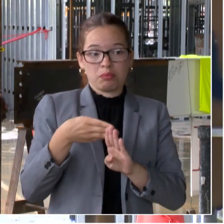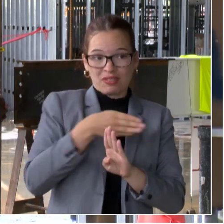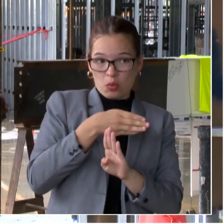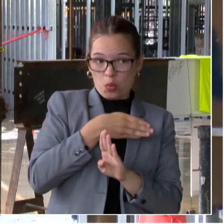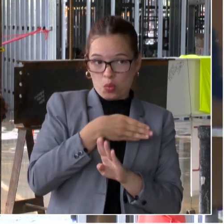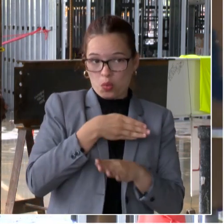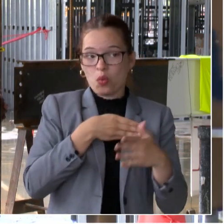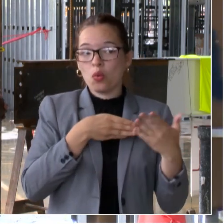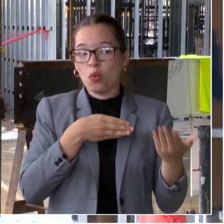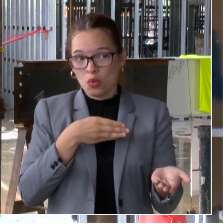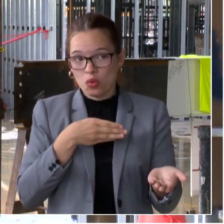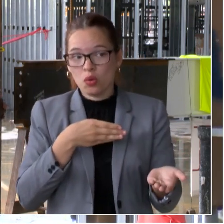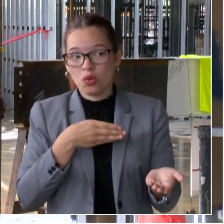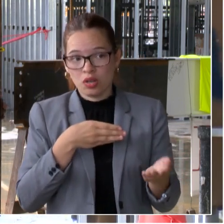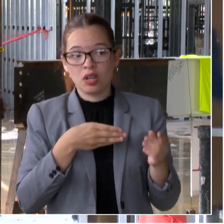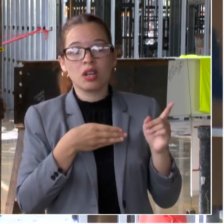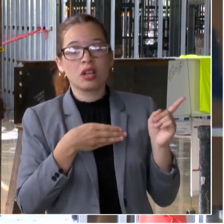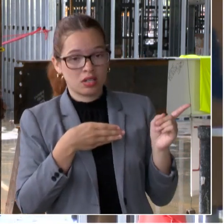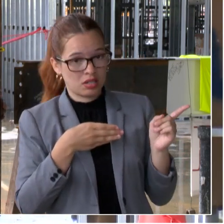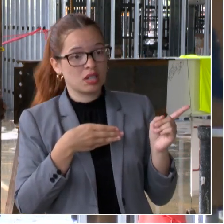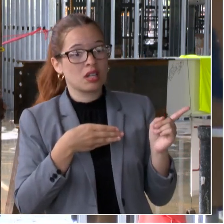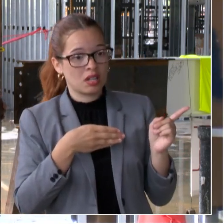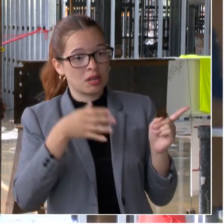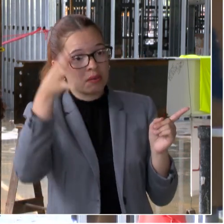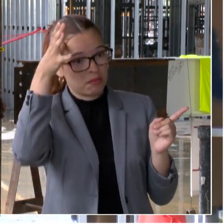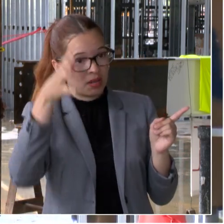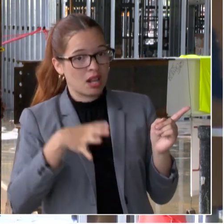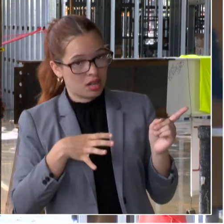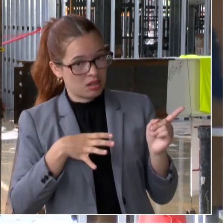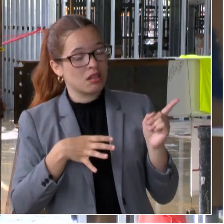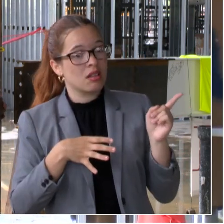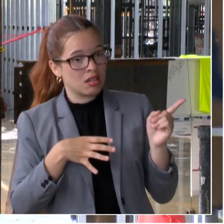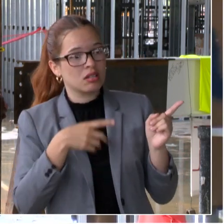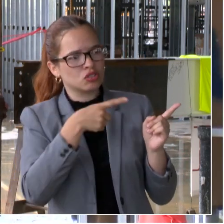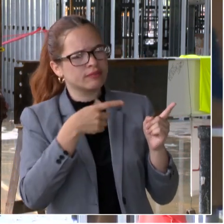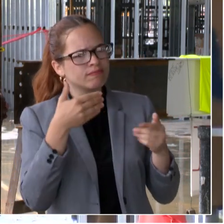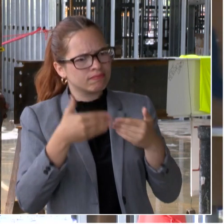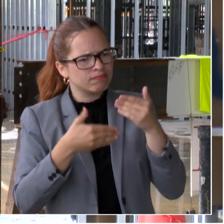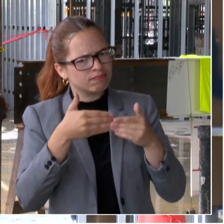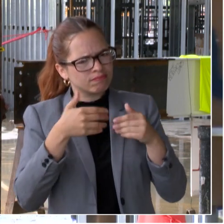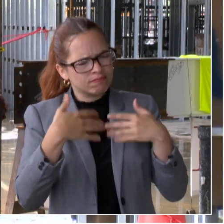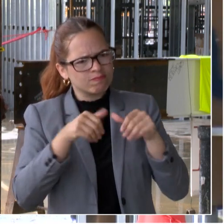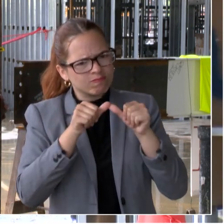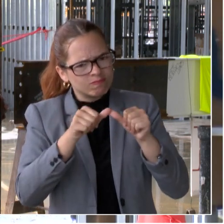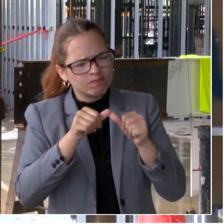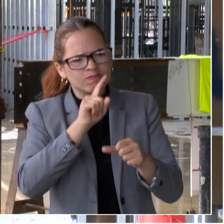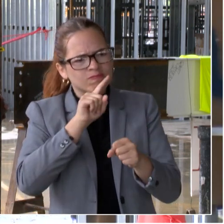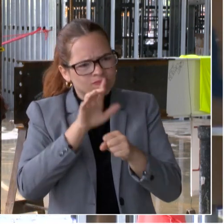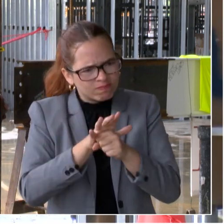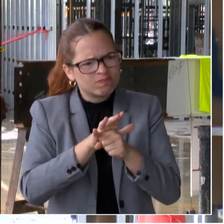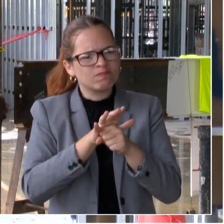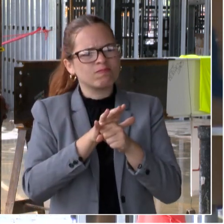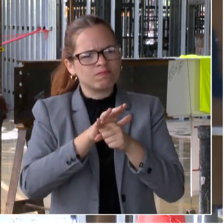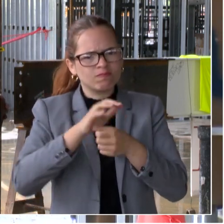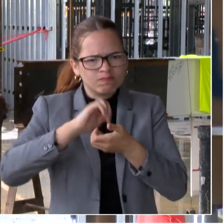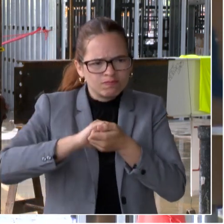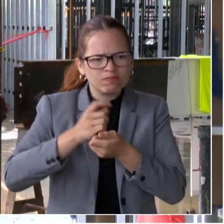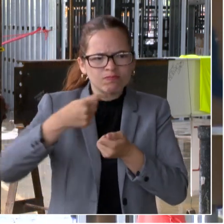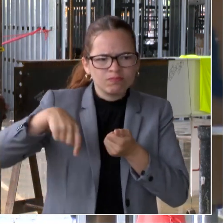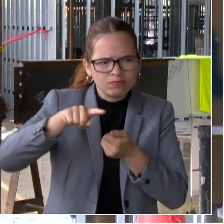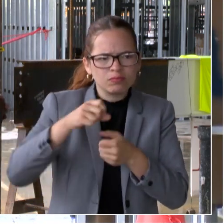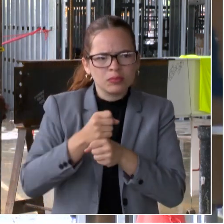the district, who is, he wants to retire or something. But before